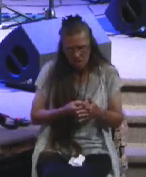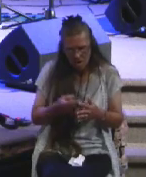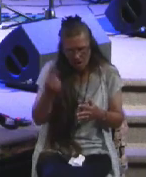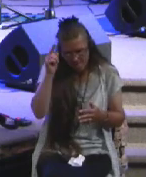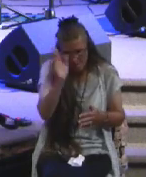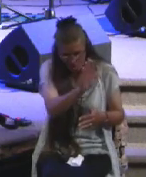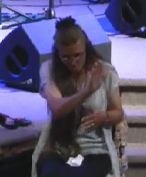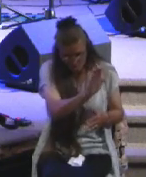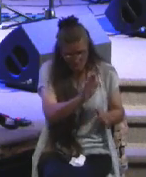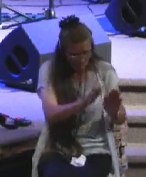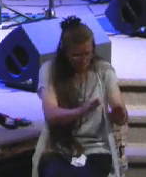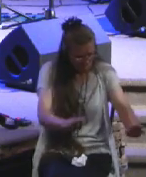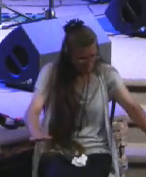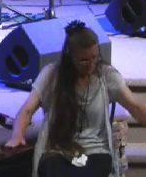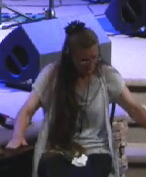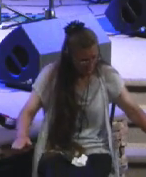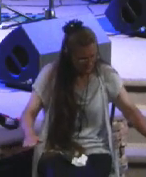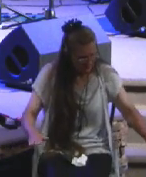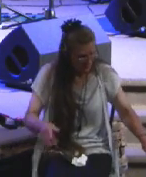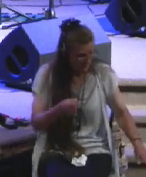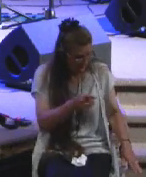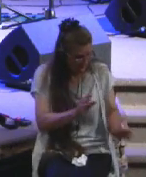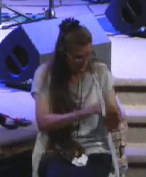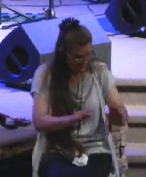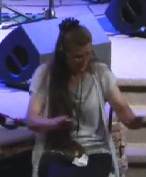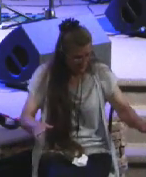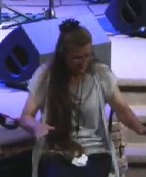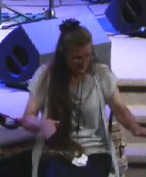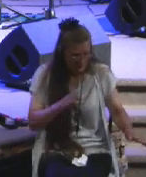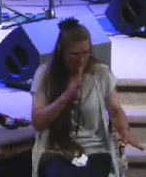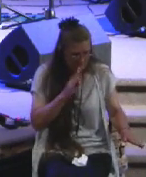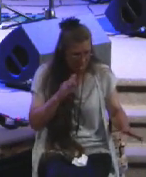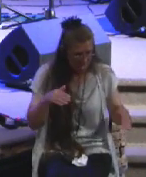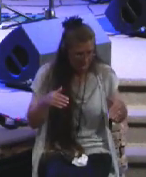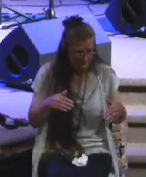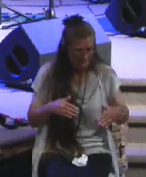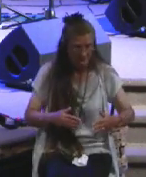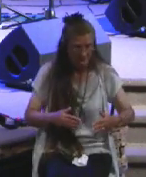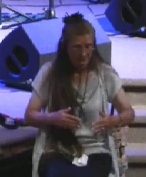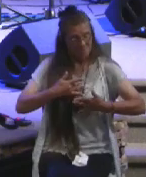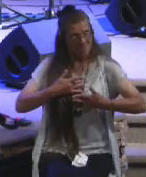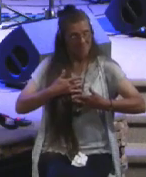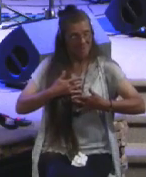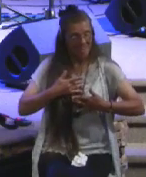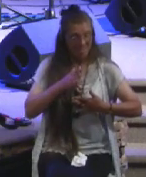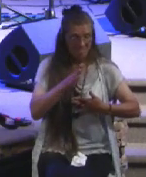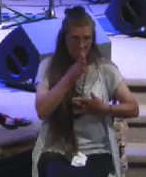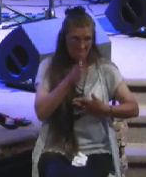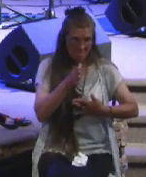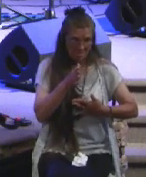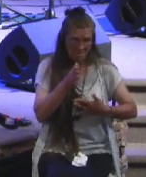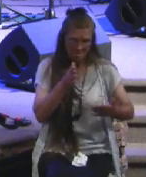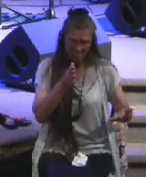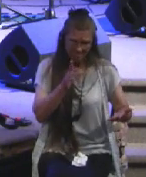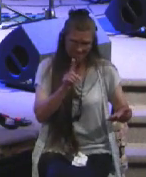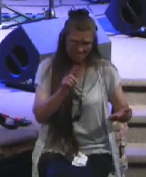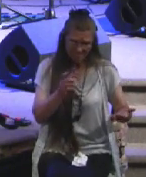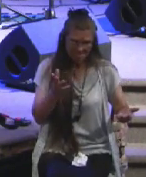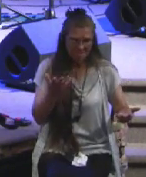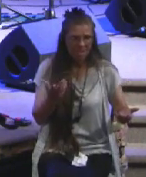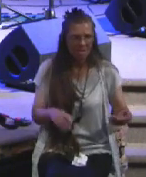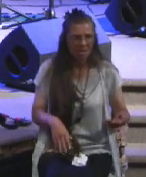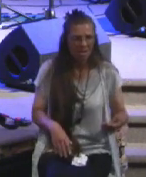children because could her children be proud of their mother? And, you know, the